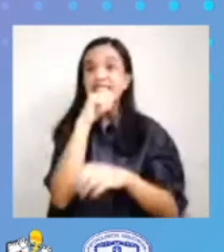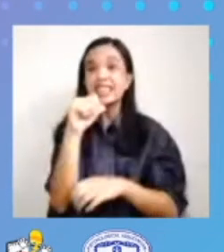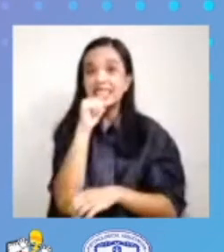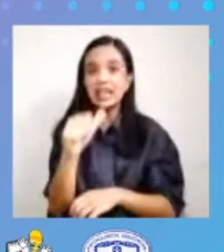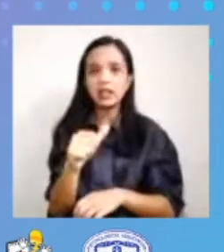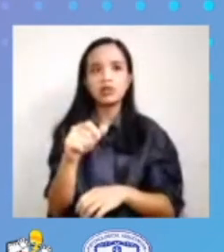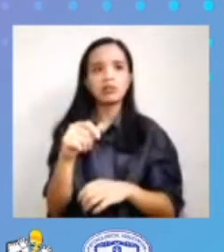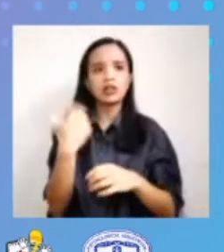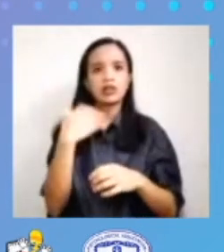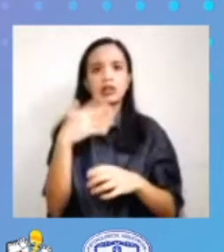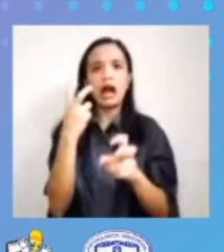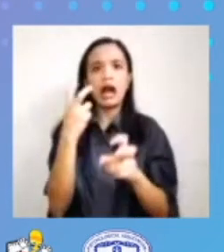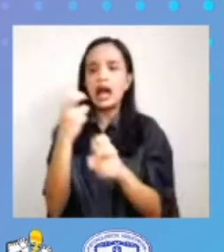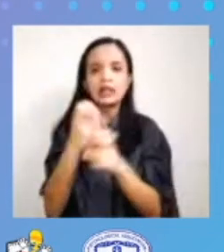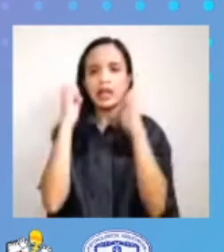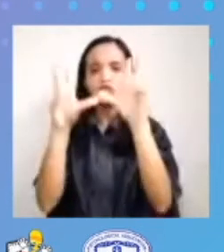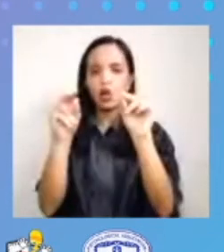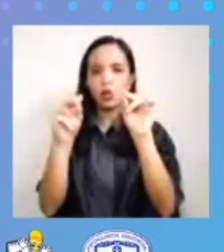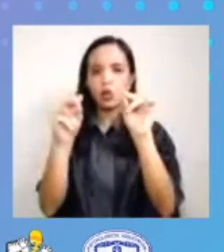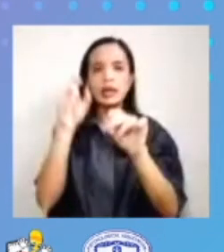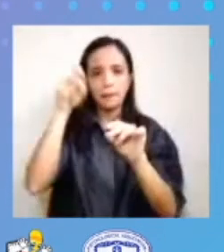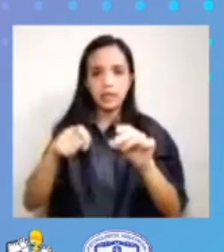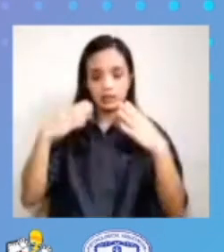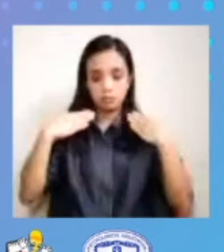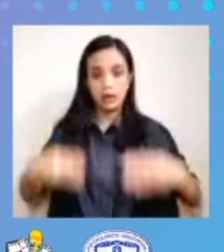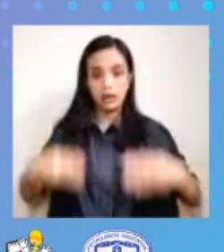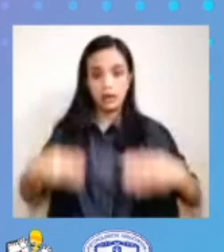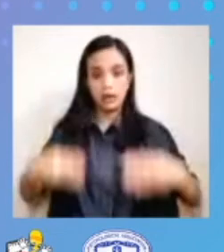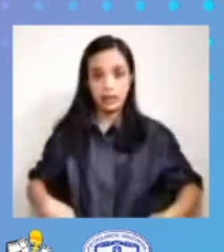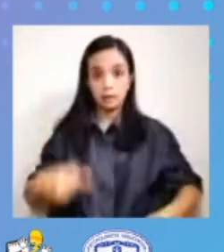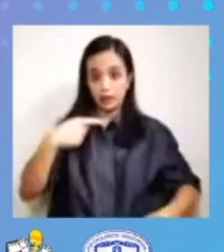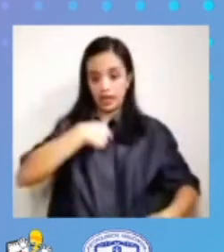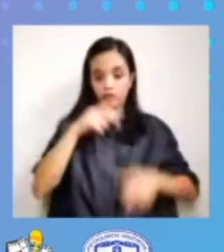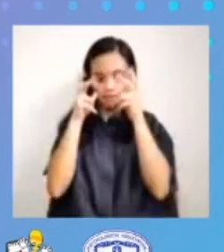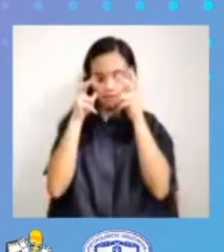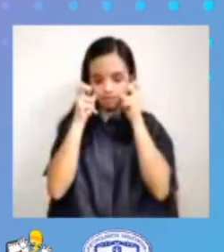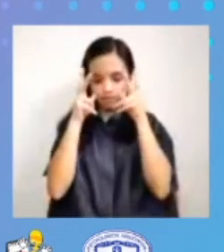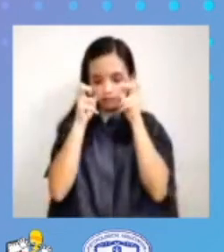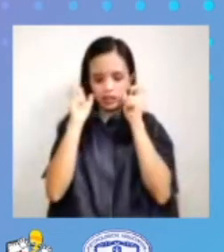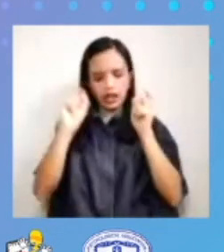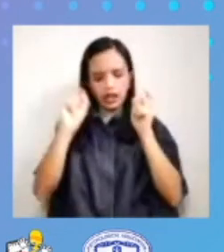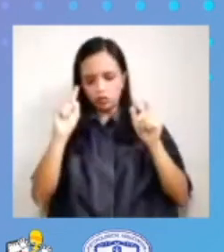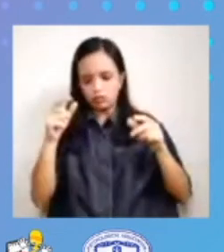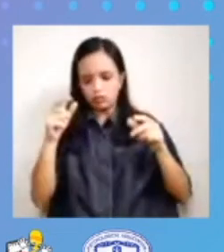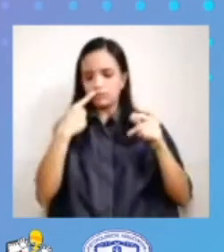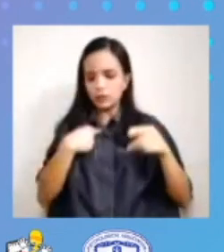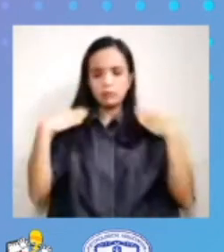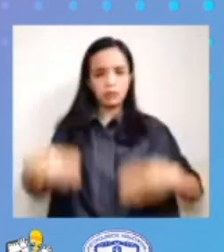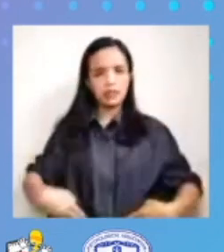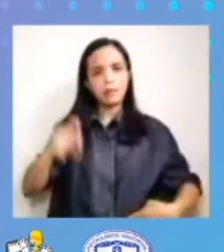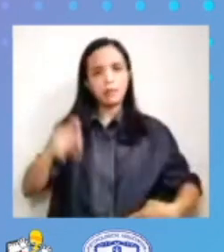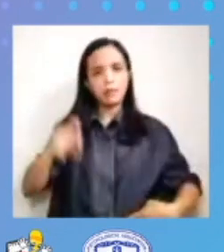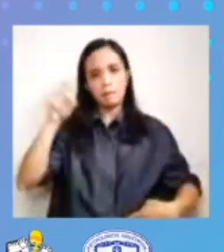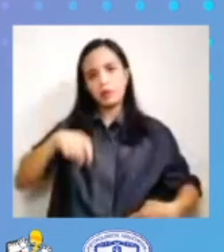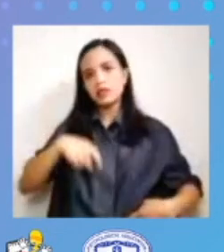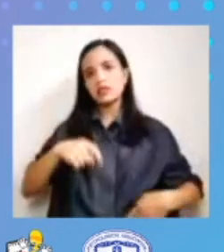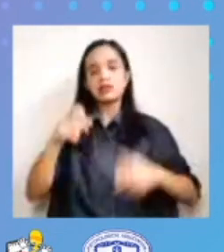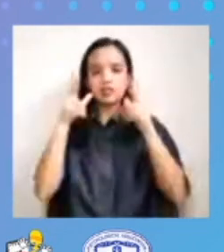You really gave a reminder to manage my systems. Good morning. Okay, so ito po ang question pa